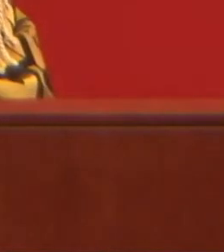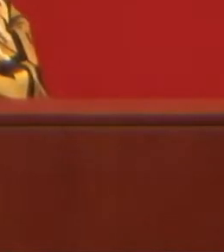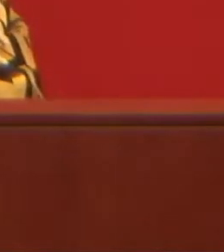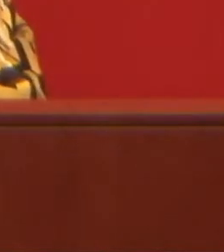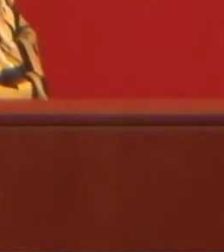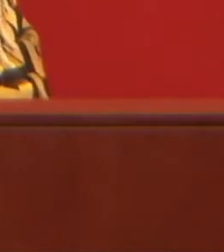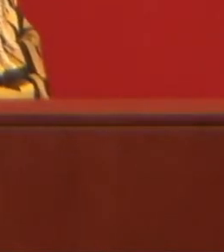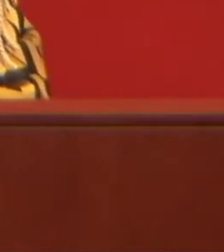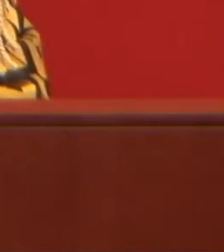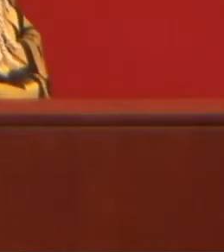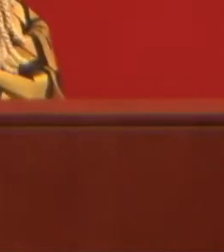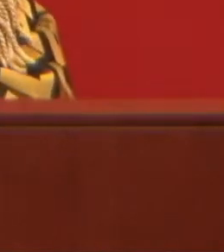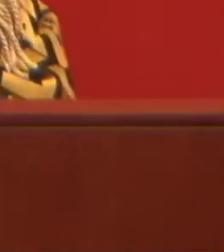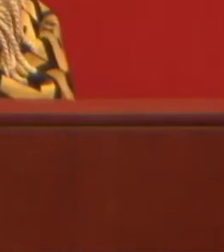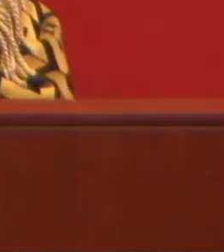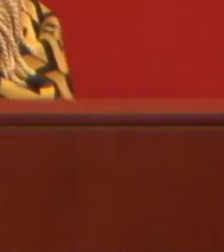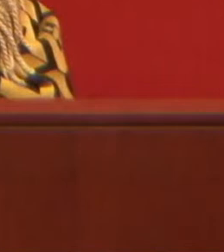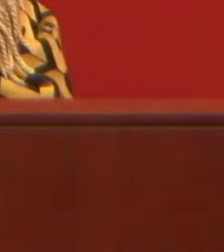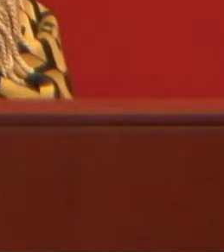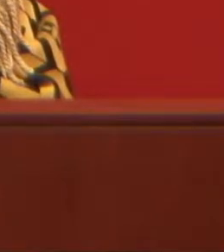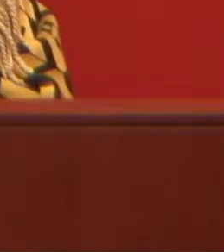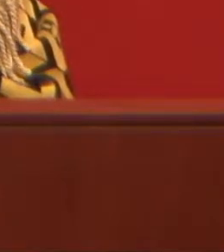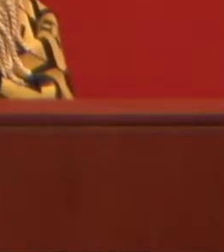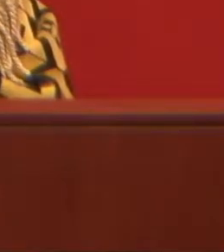Honorable members,